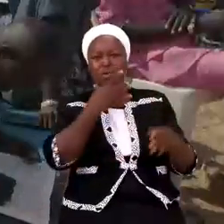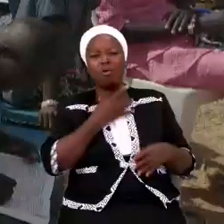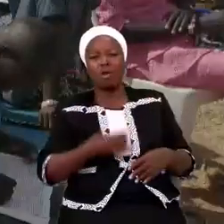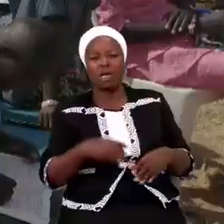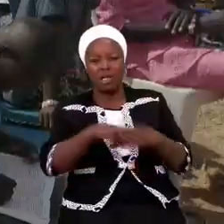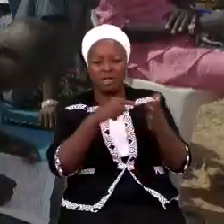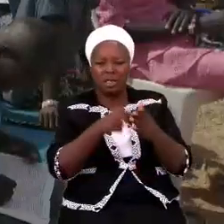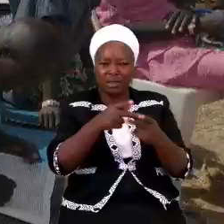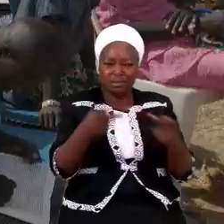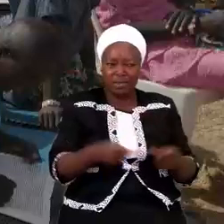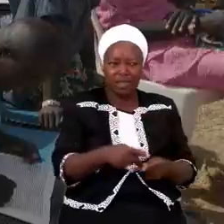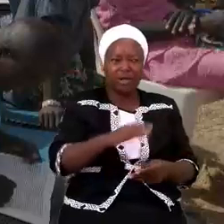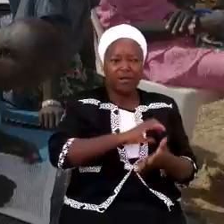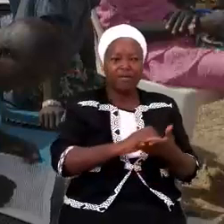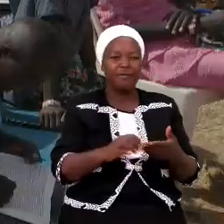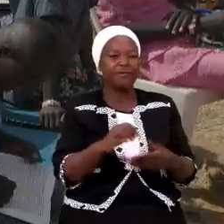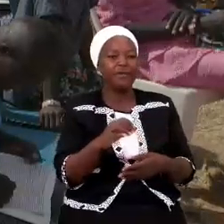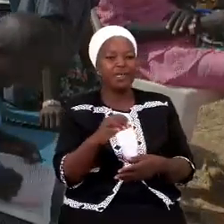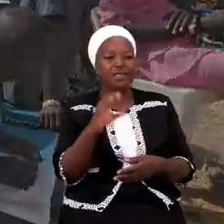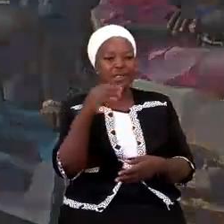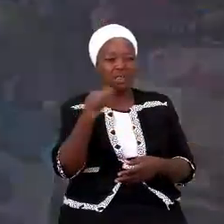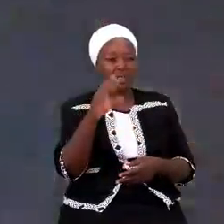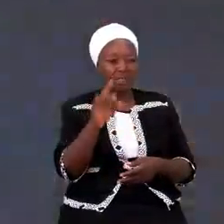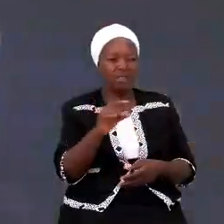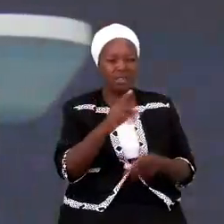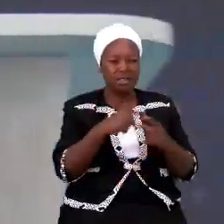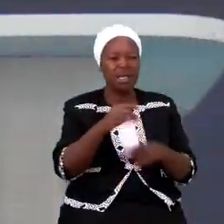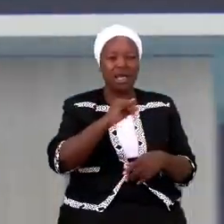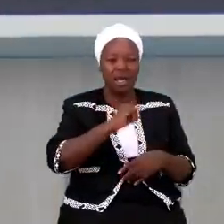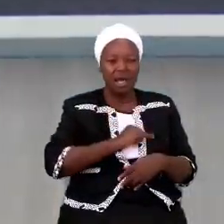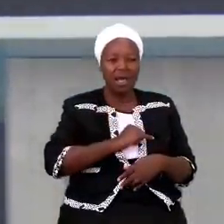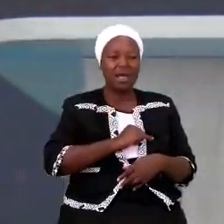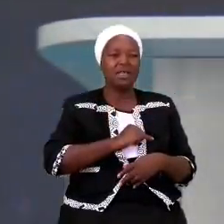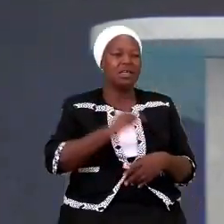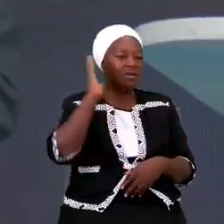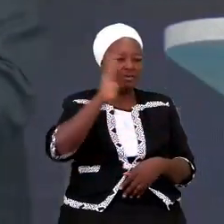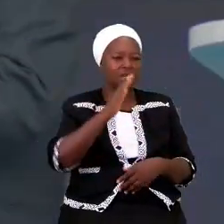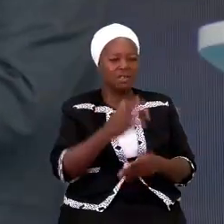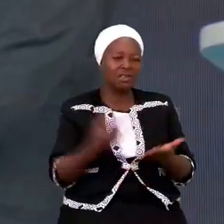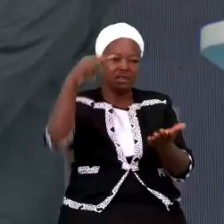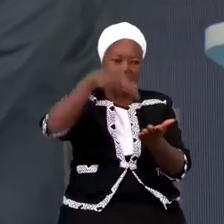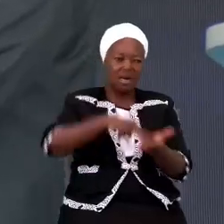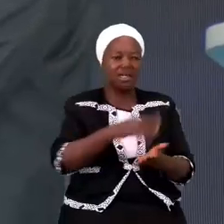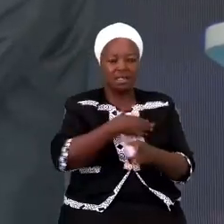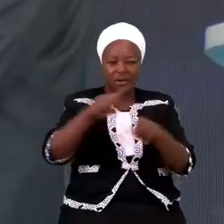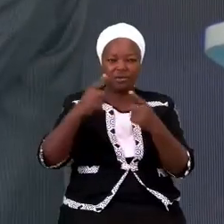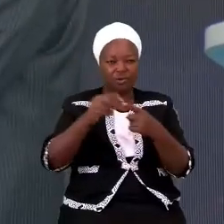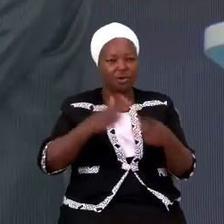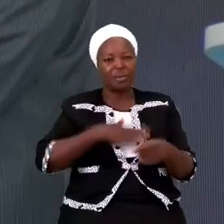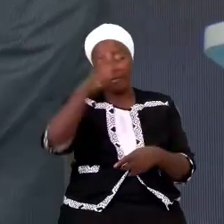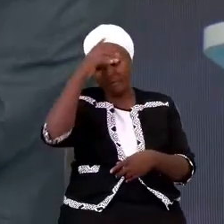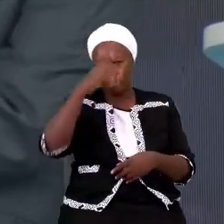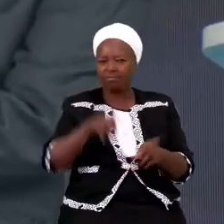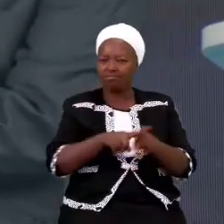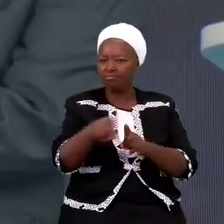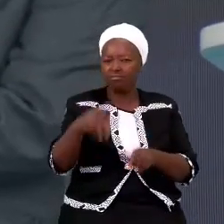my father. Prodigal son, how do you know the way back to your father? He said, the way